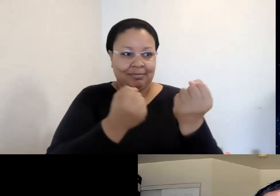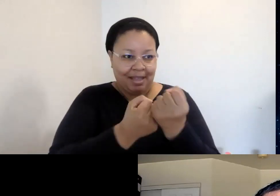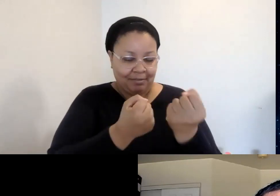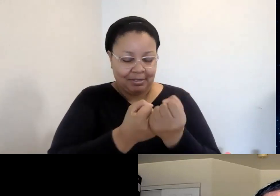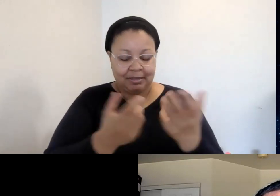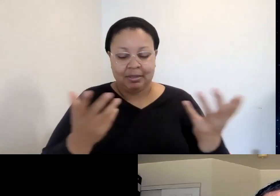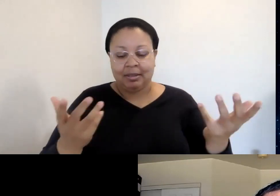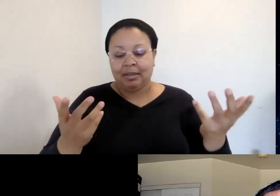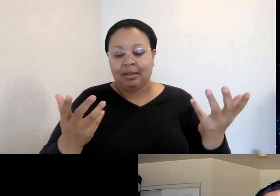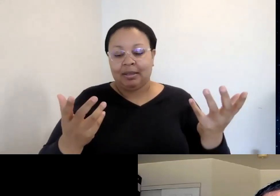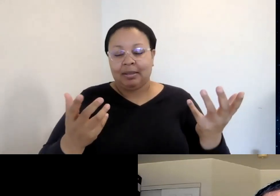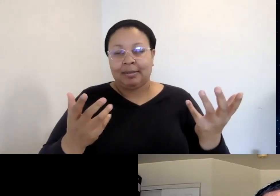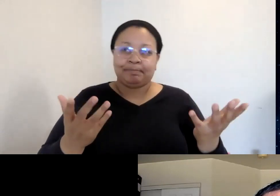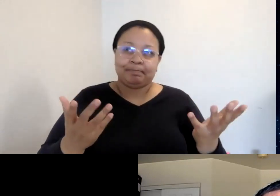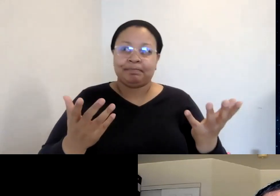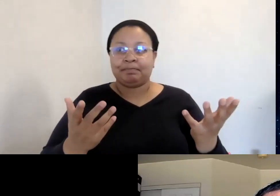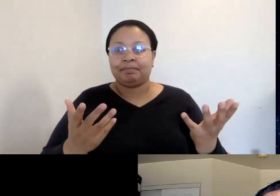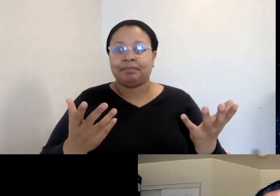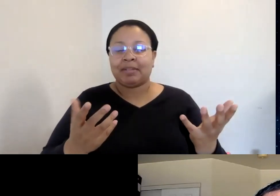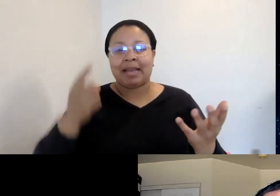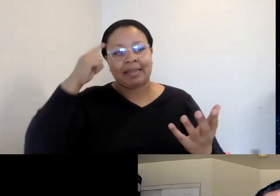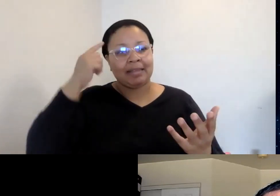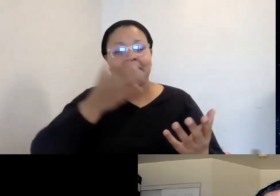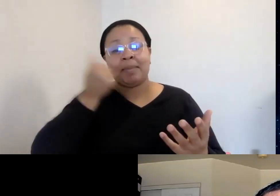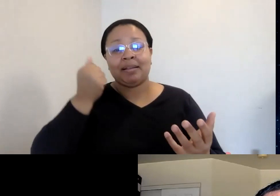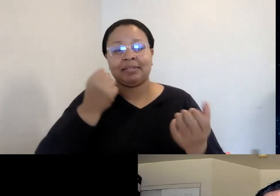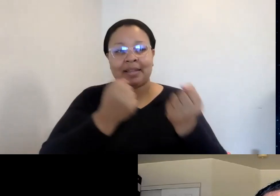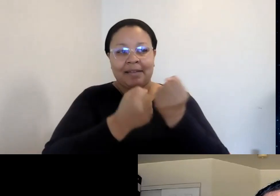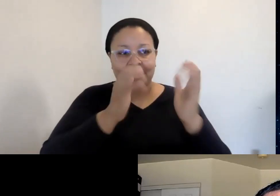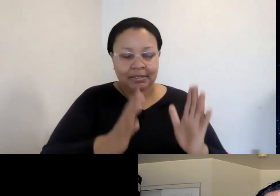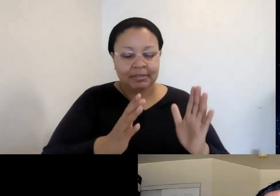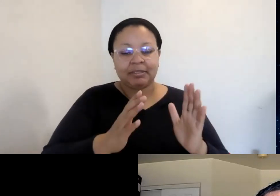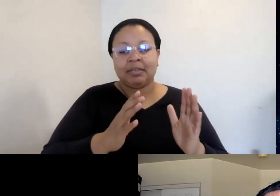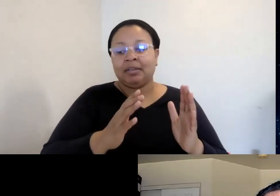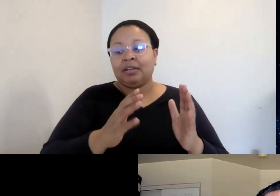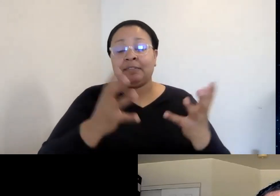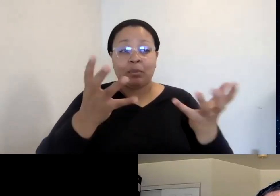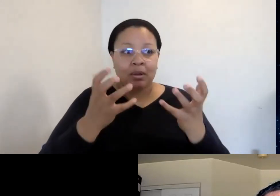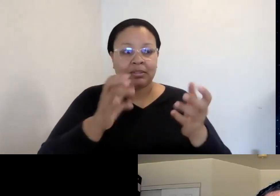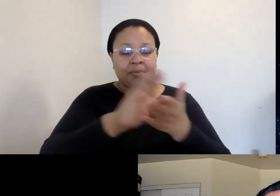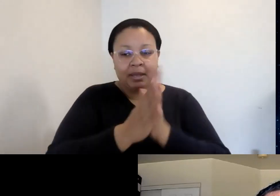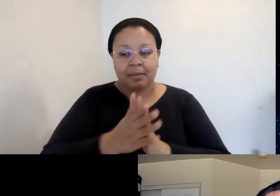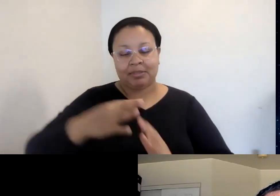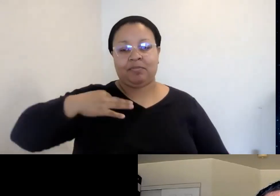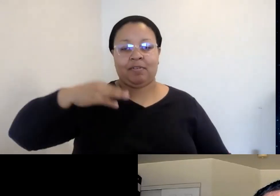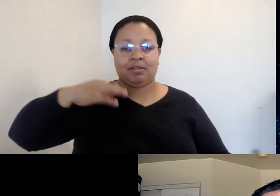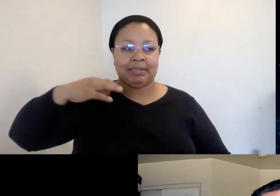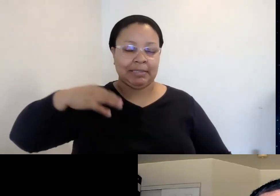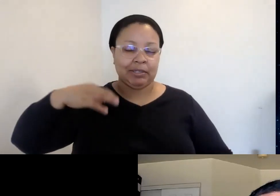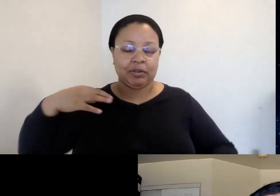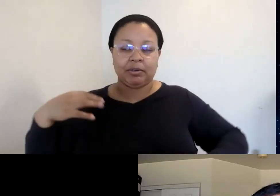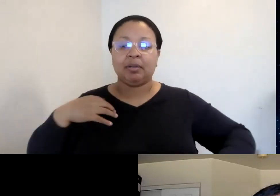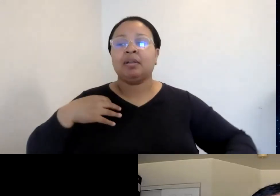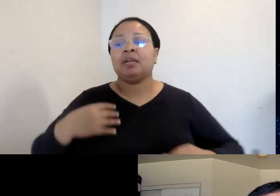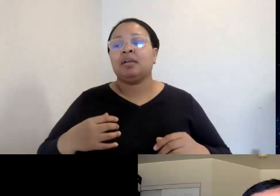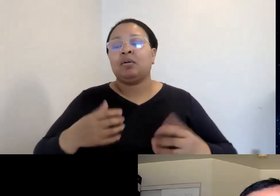advocacy, the best way I've seen for people who set out to do advocacy is to volunteer. Or to, be on a